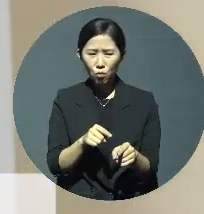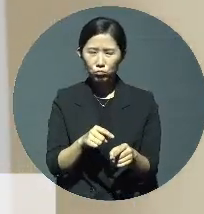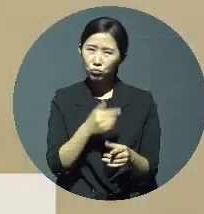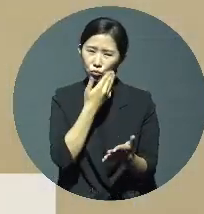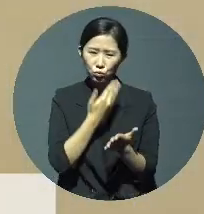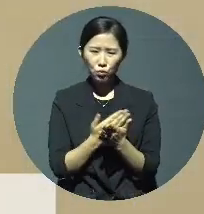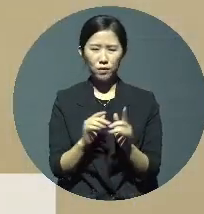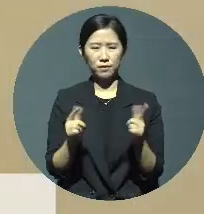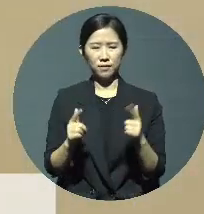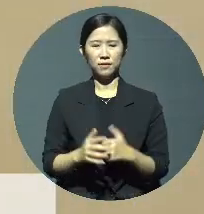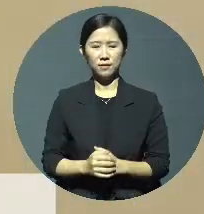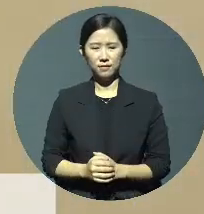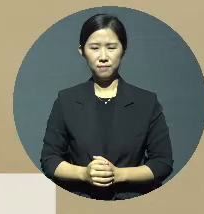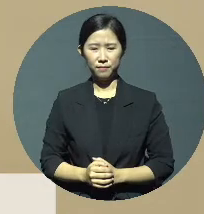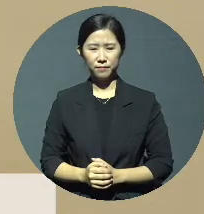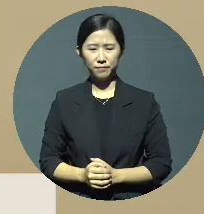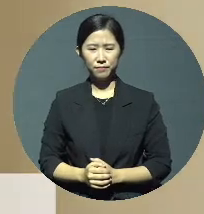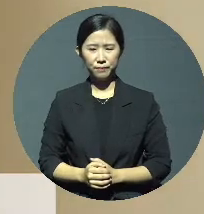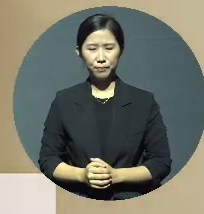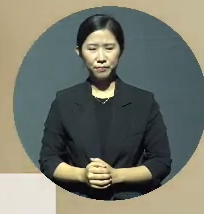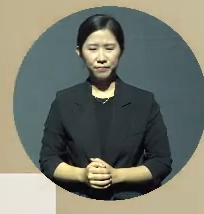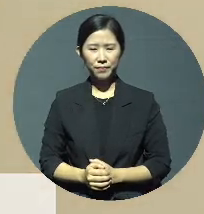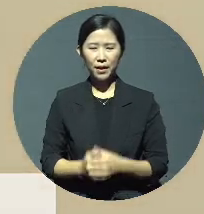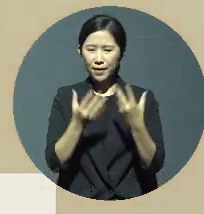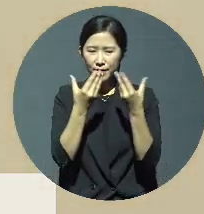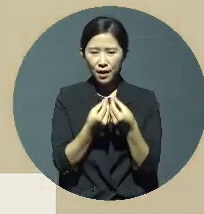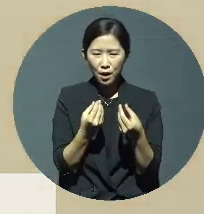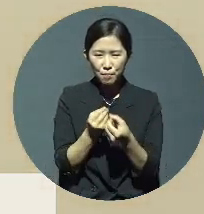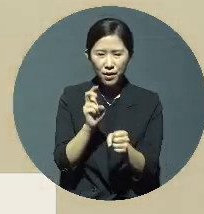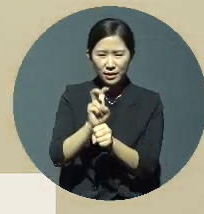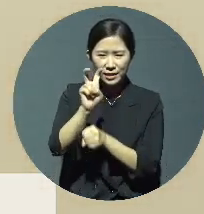sound very, very counterintuitive, but the very fact that